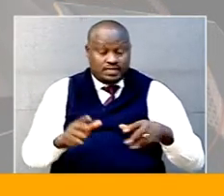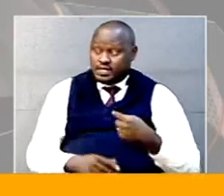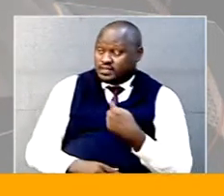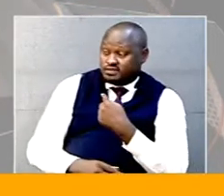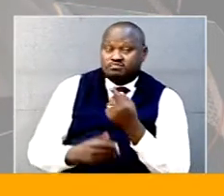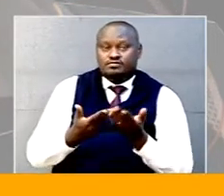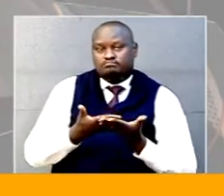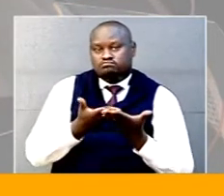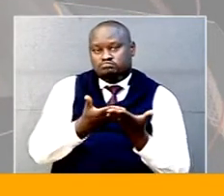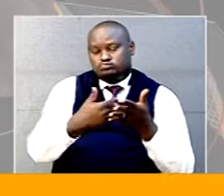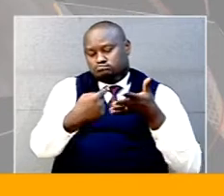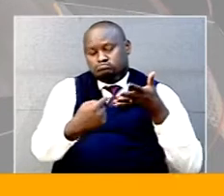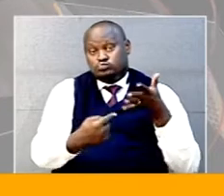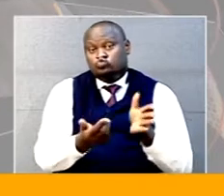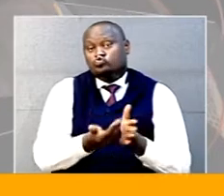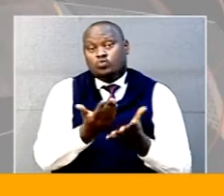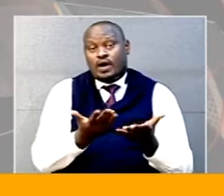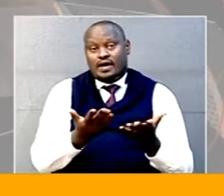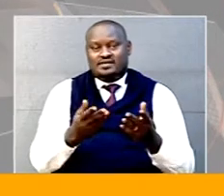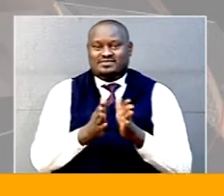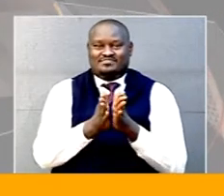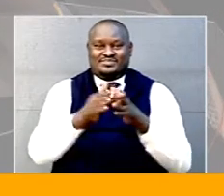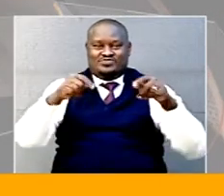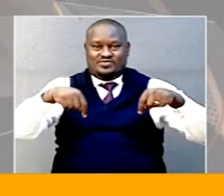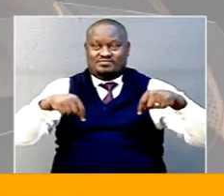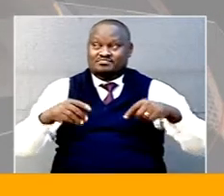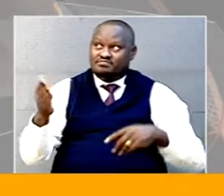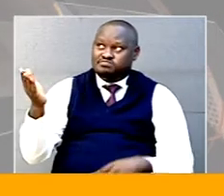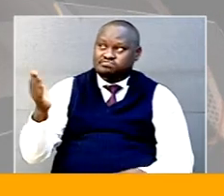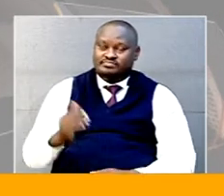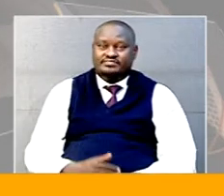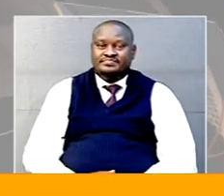new developments at the Uganda Media Center.